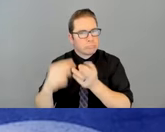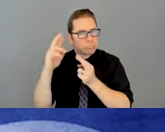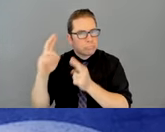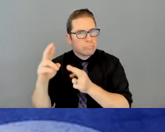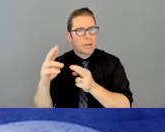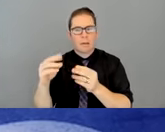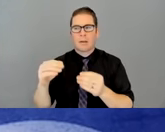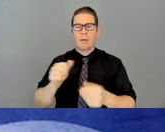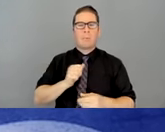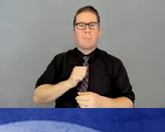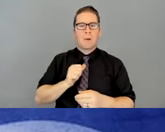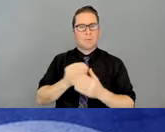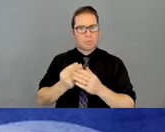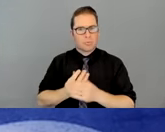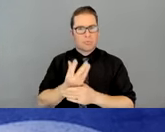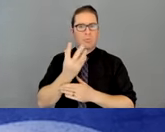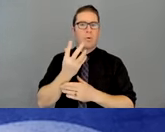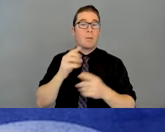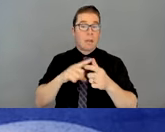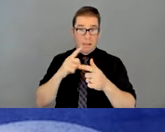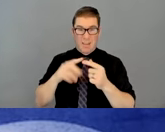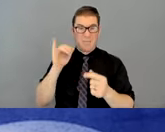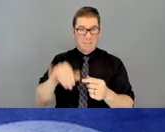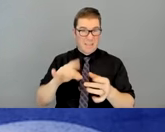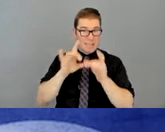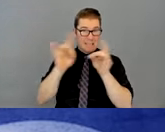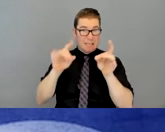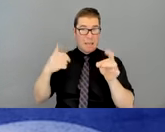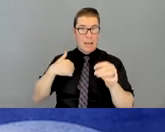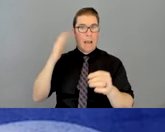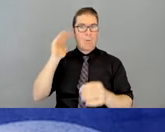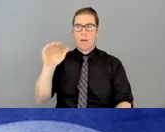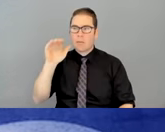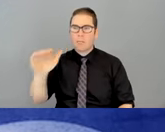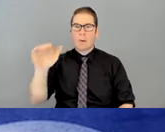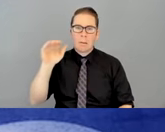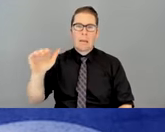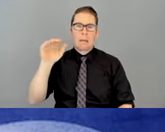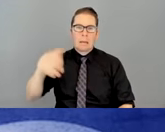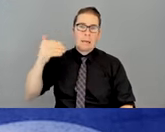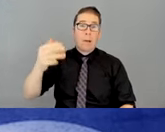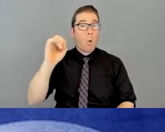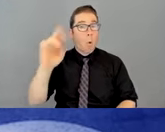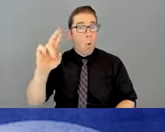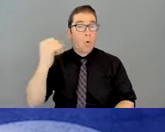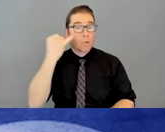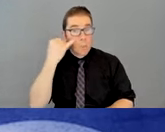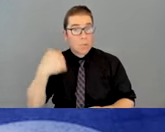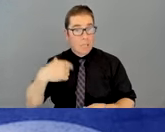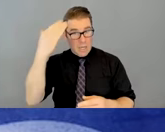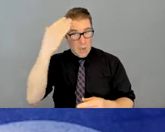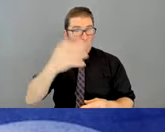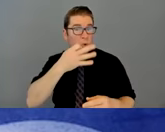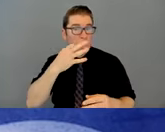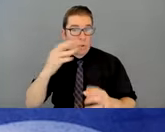these norms frequently and before engaging in contentious conversations. So if something is happening in the room and things are